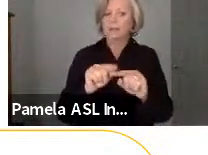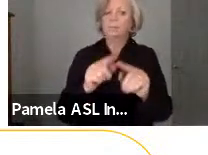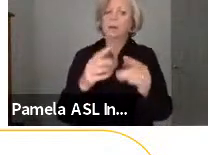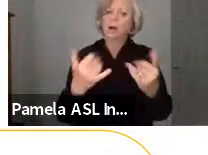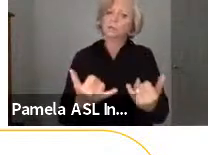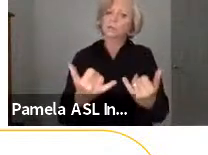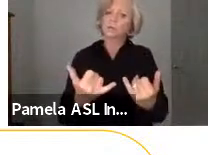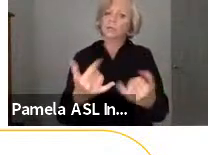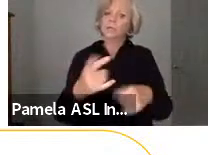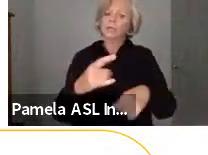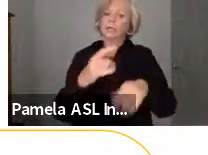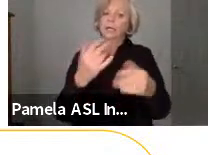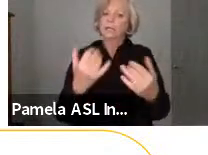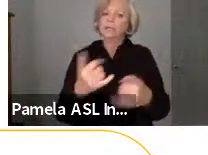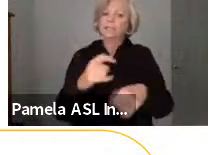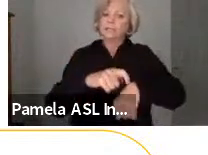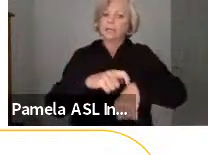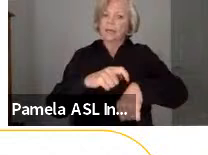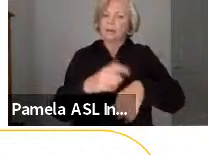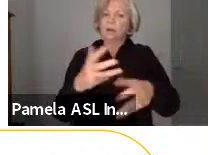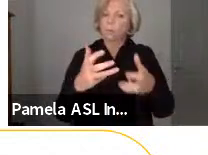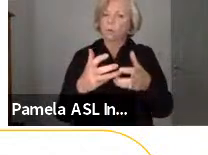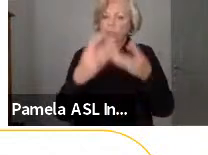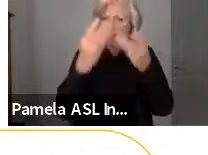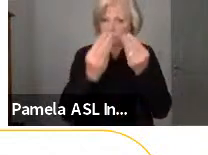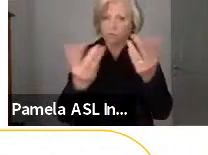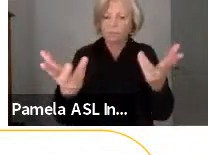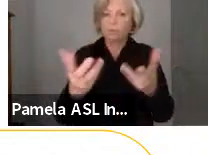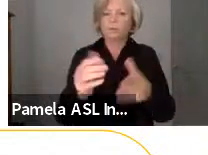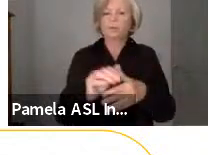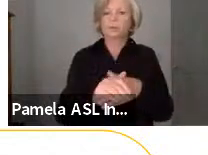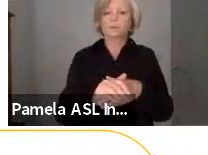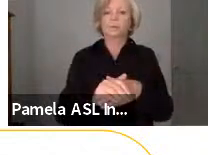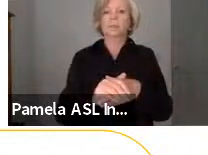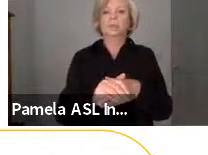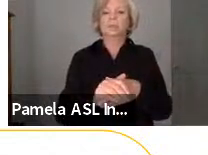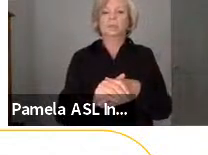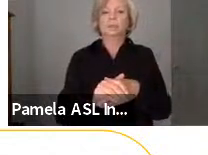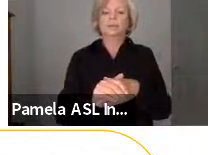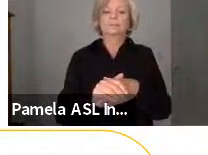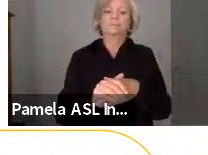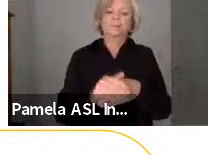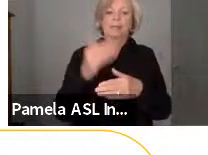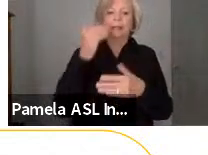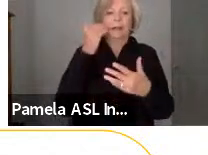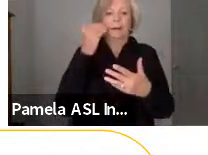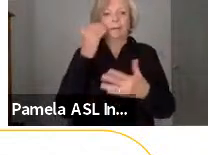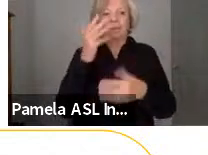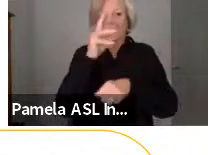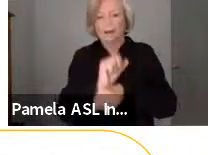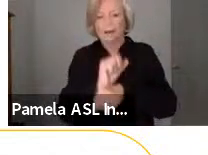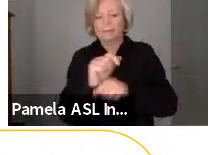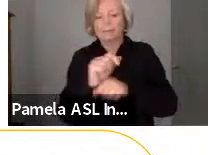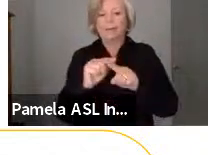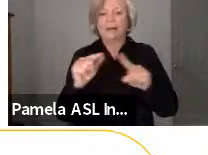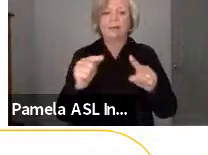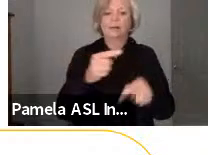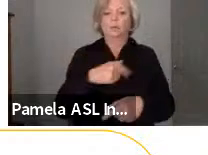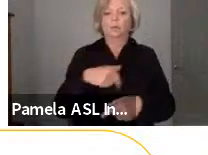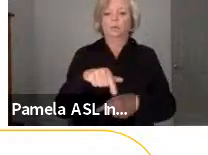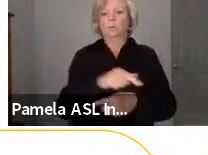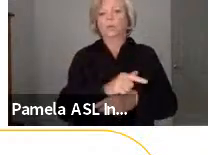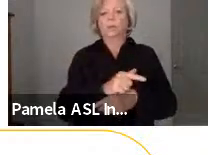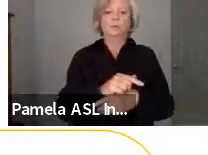the land that we're on, and it's not just a thing that we're doing just out of habit now. It's something we really care about, that we are on Ohlone